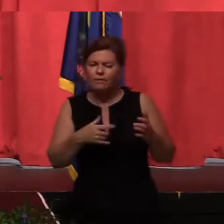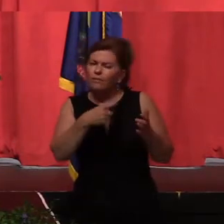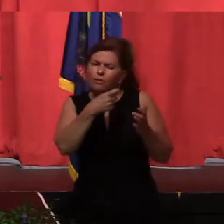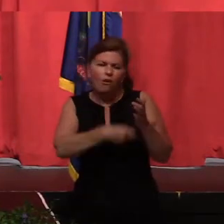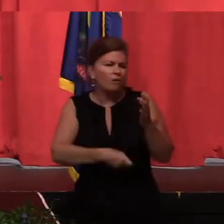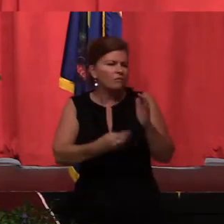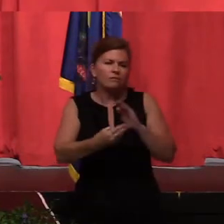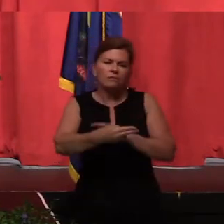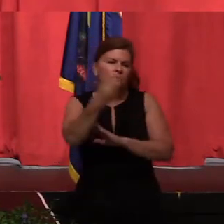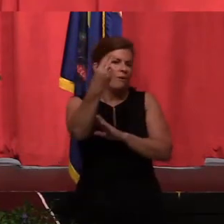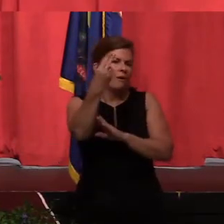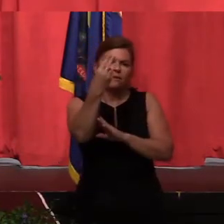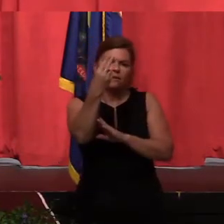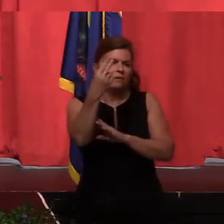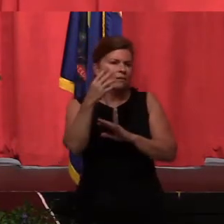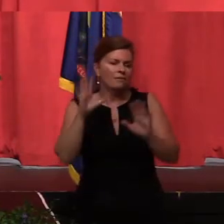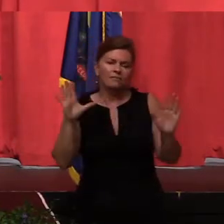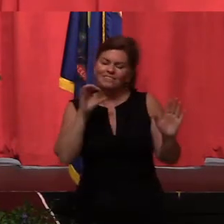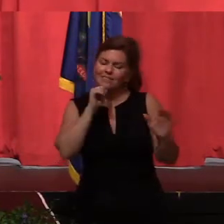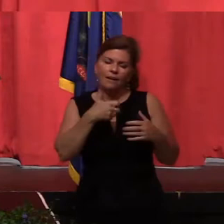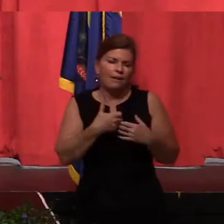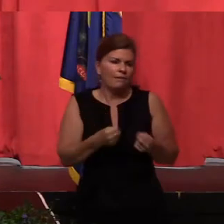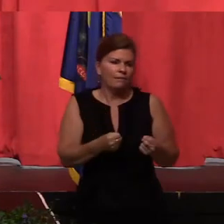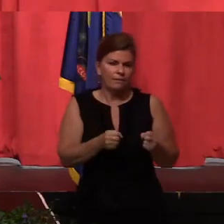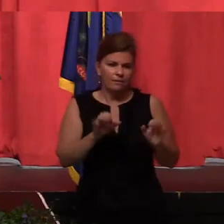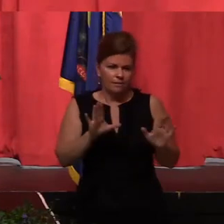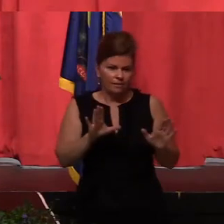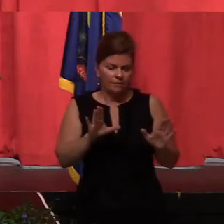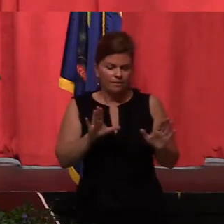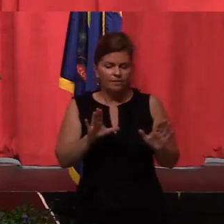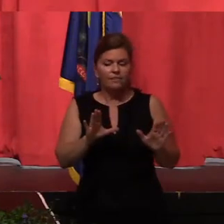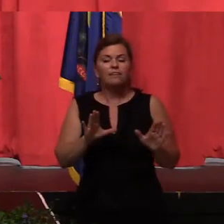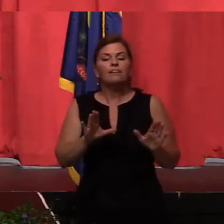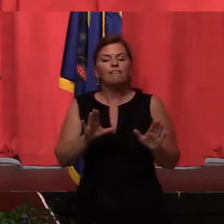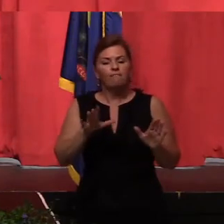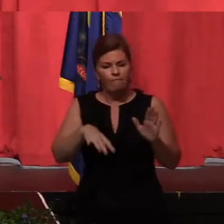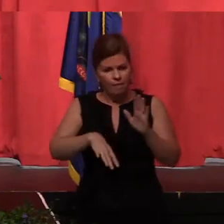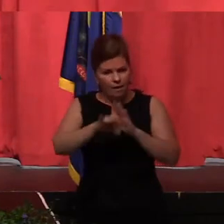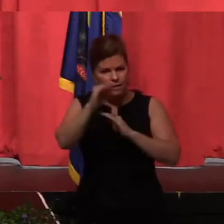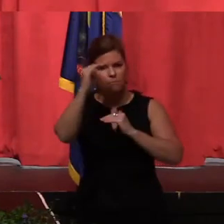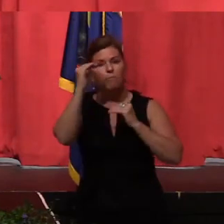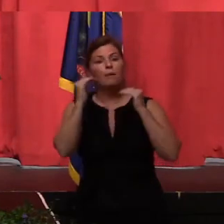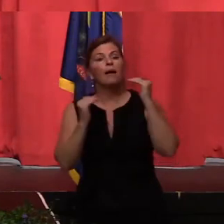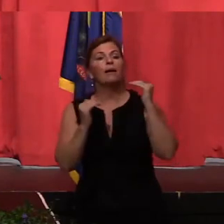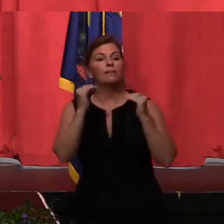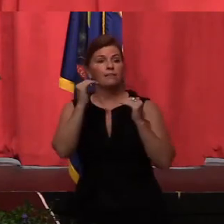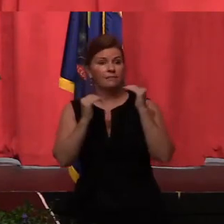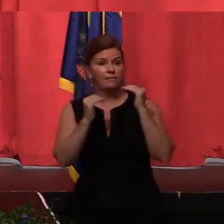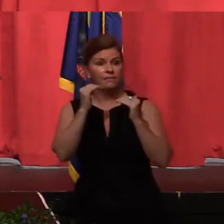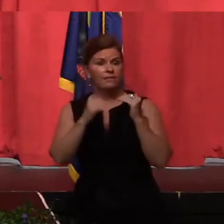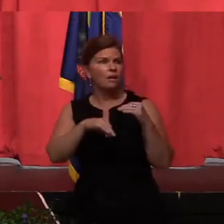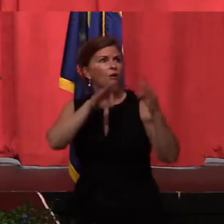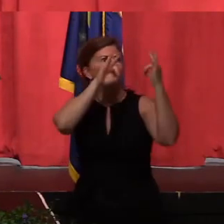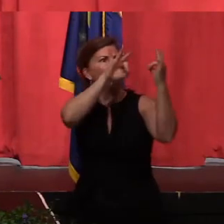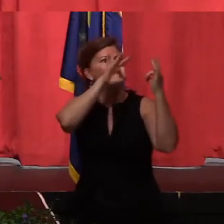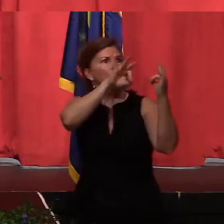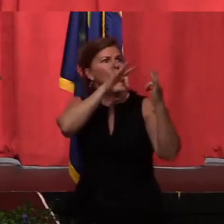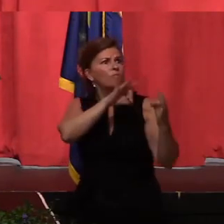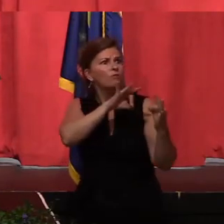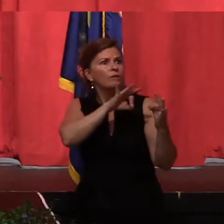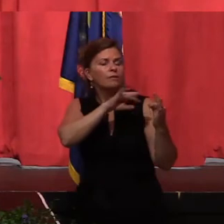is simply more than is reasonable or healthy. Strive for balance, and remember that perfectionism is